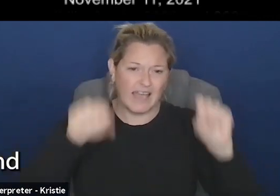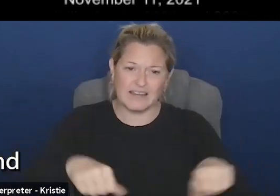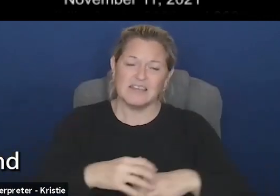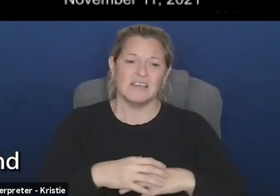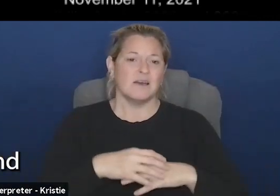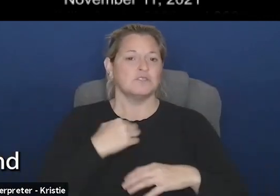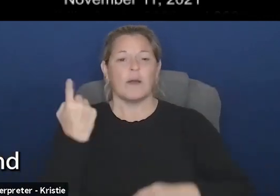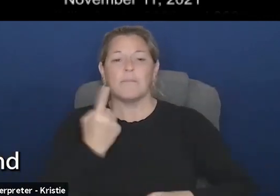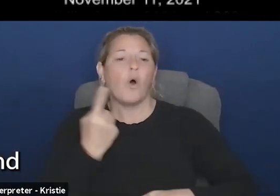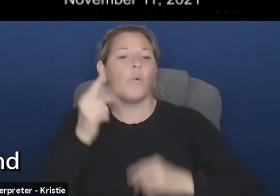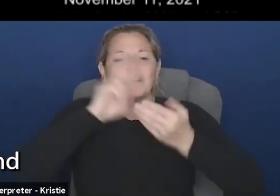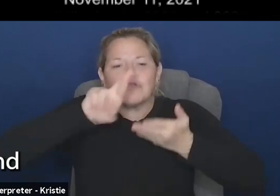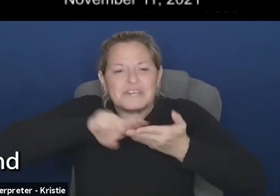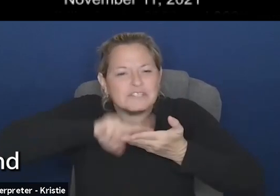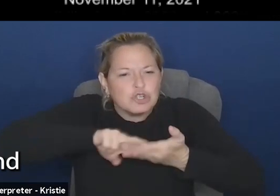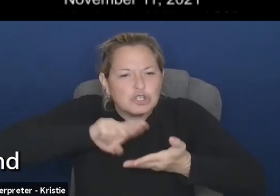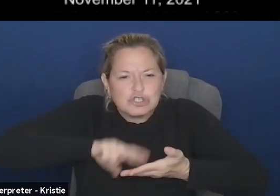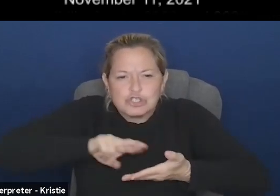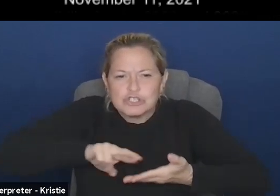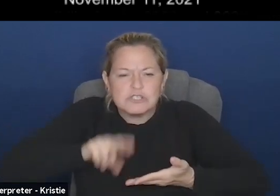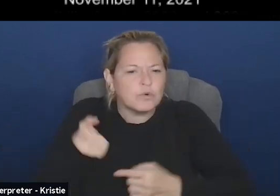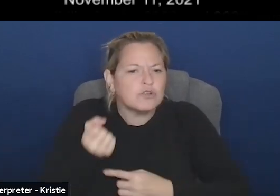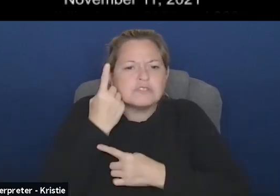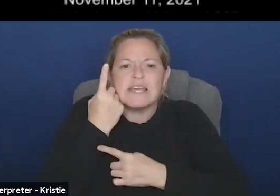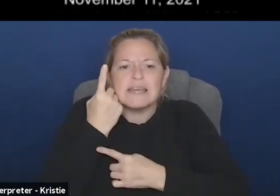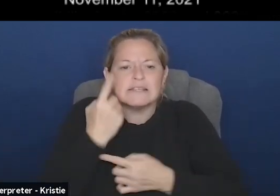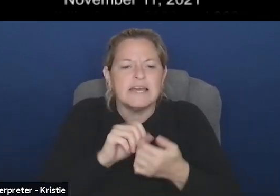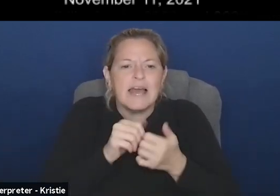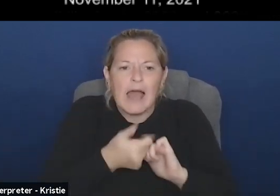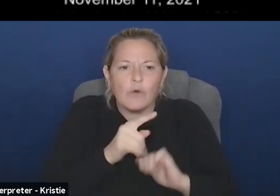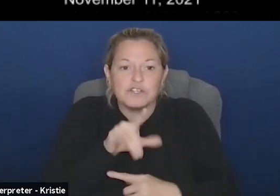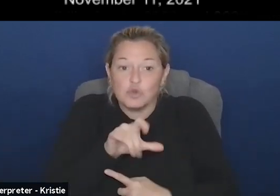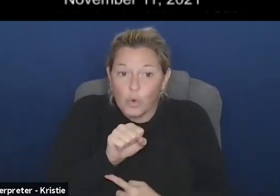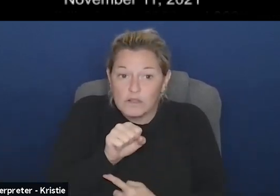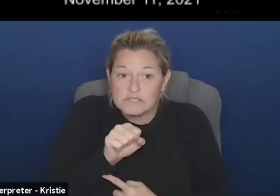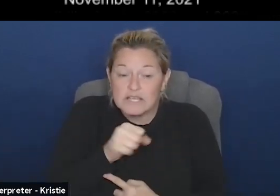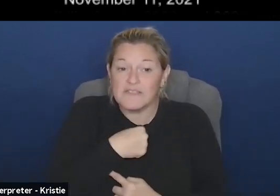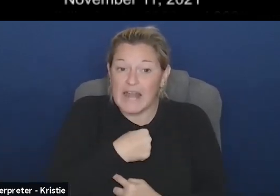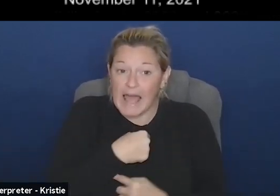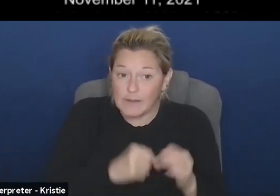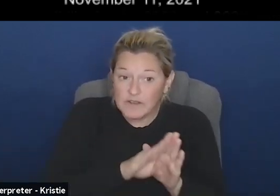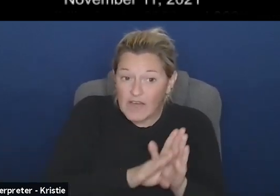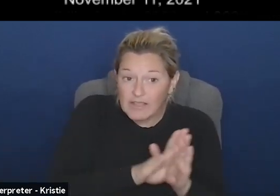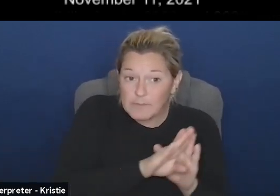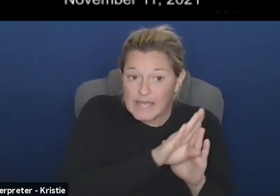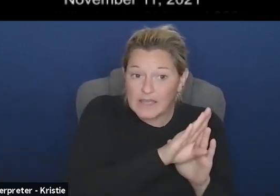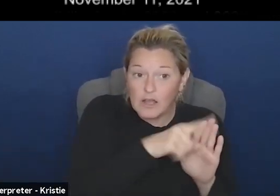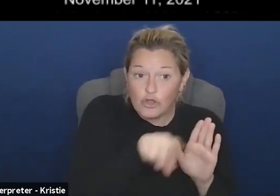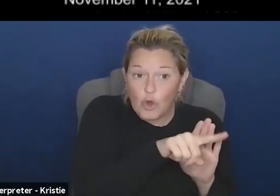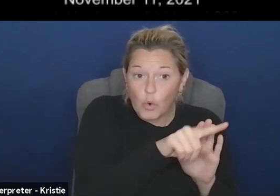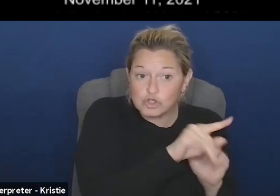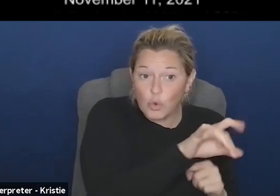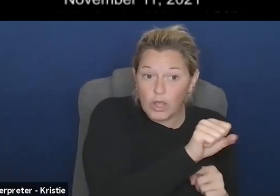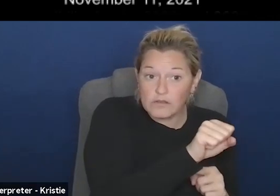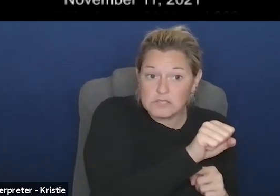do research to understand how the tools that I'm developing work for the